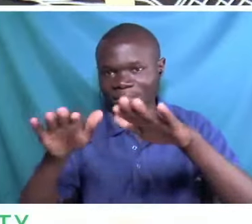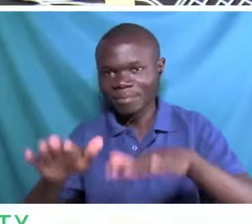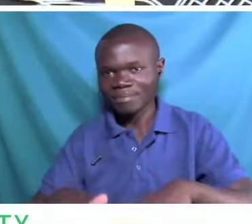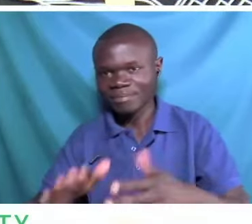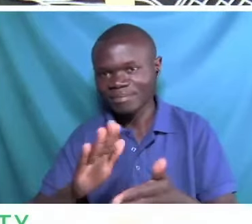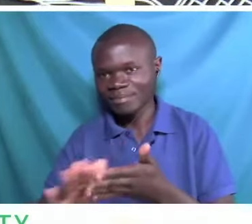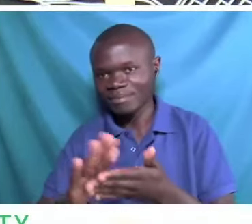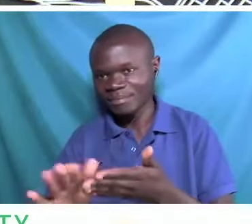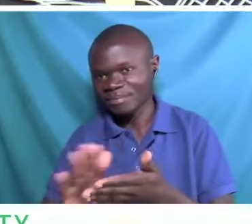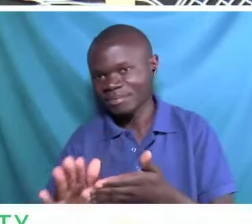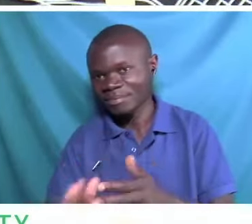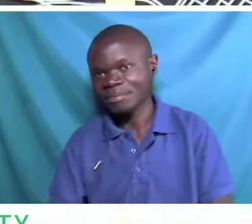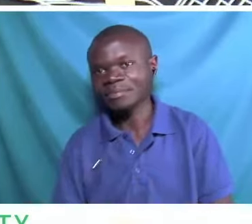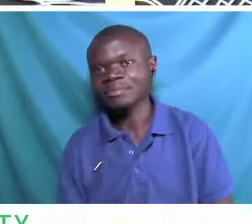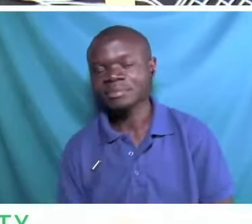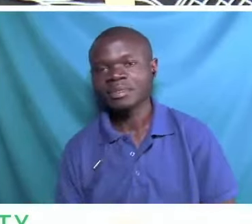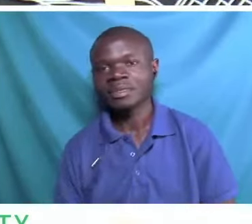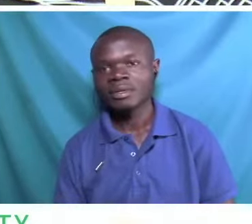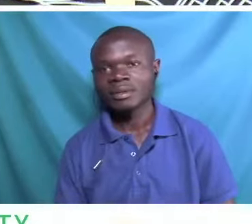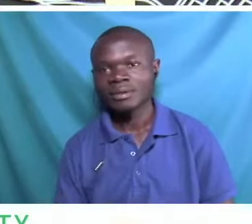quickly.